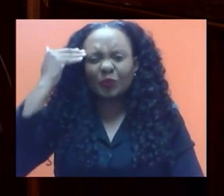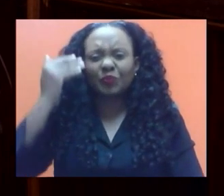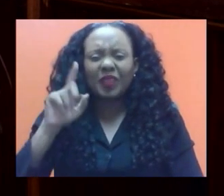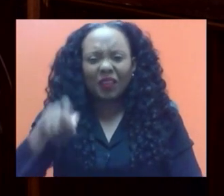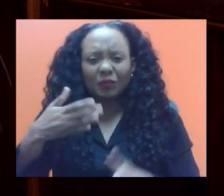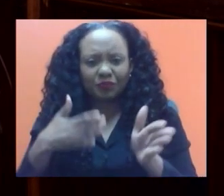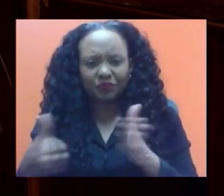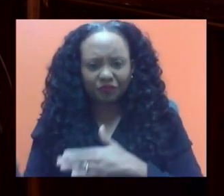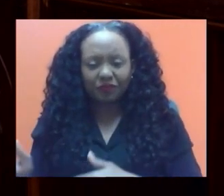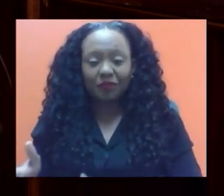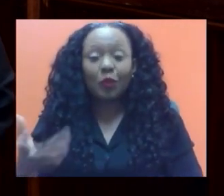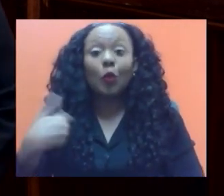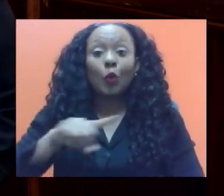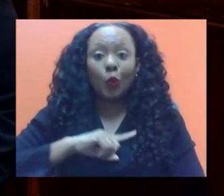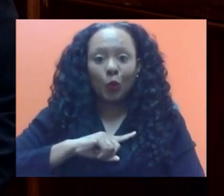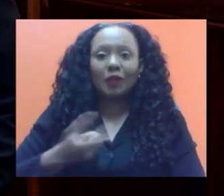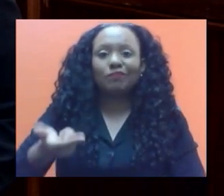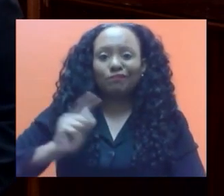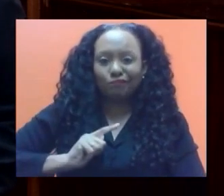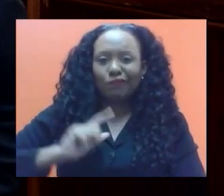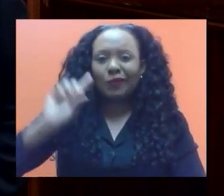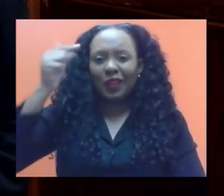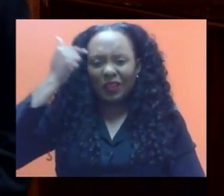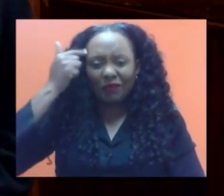Always be prepared.